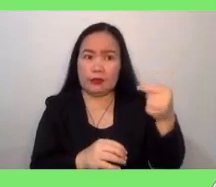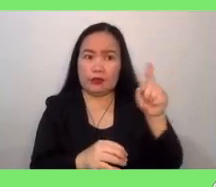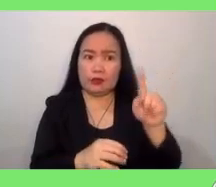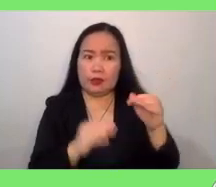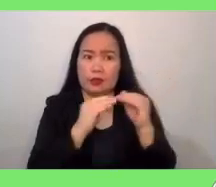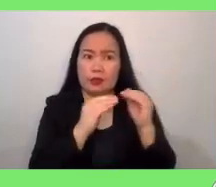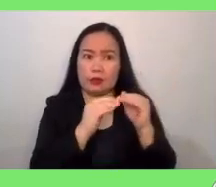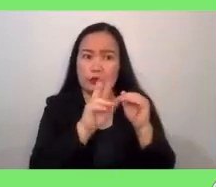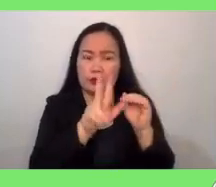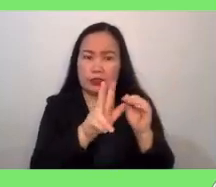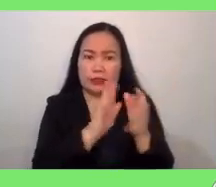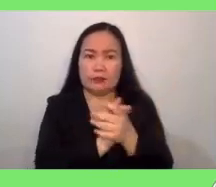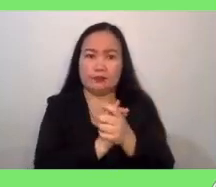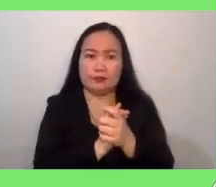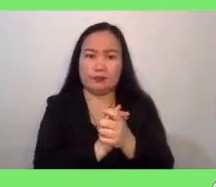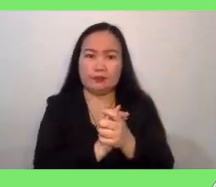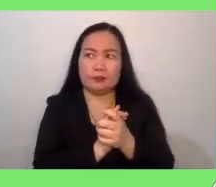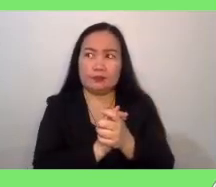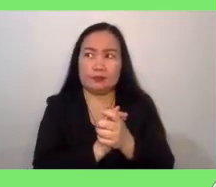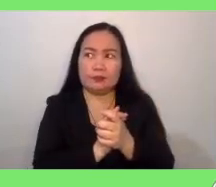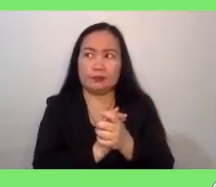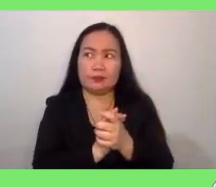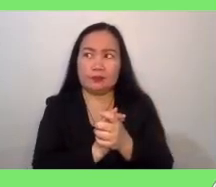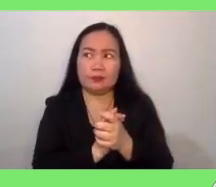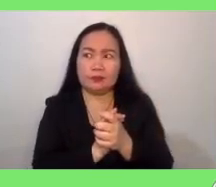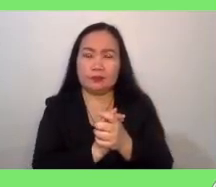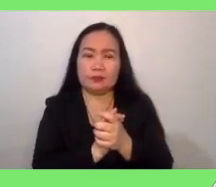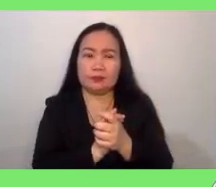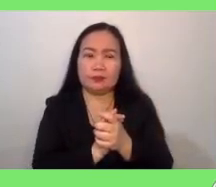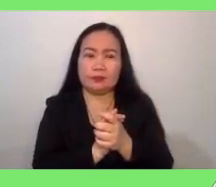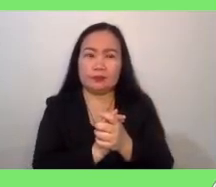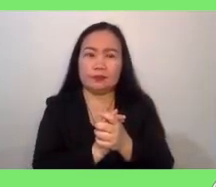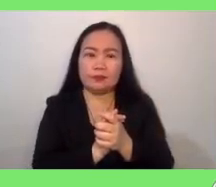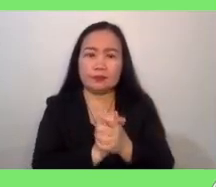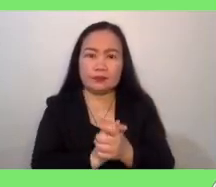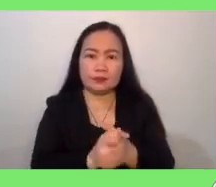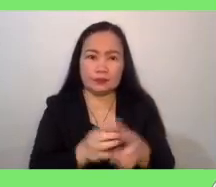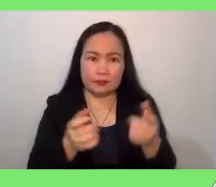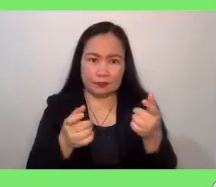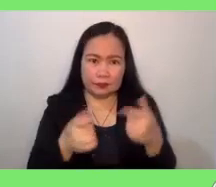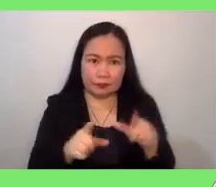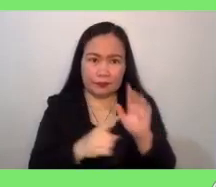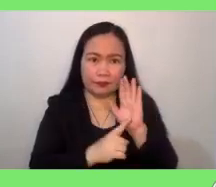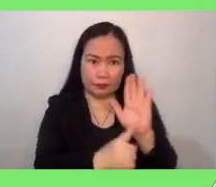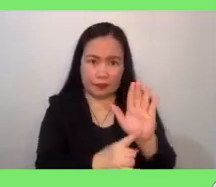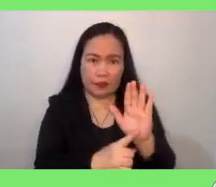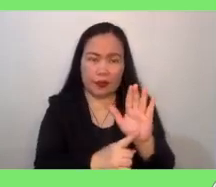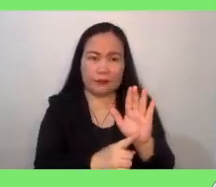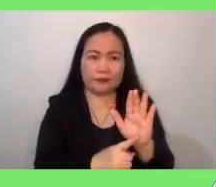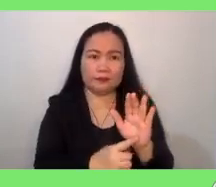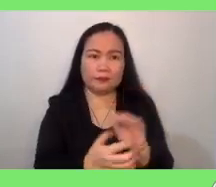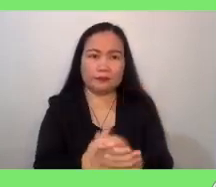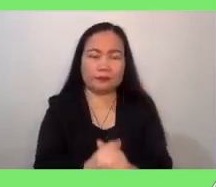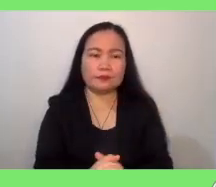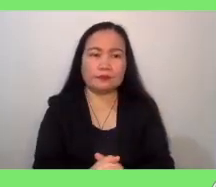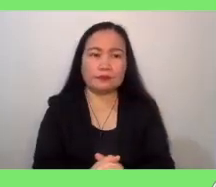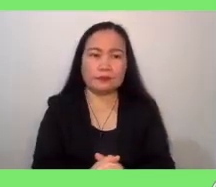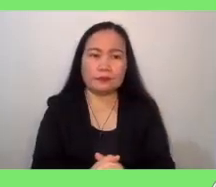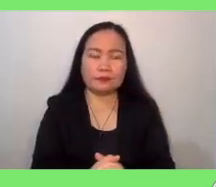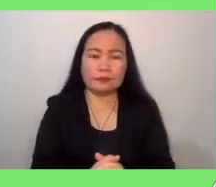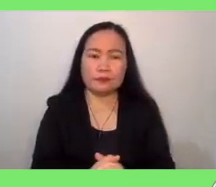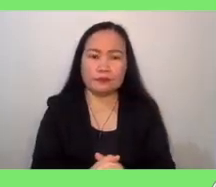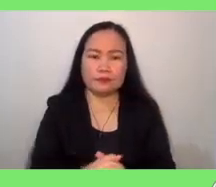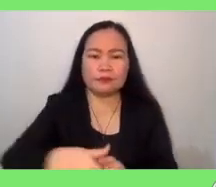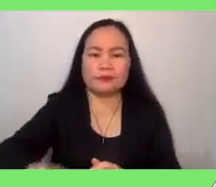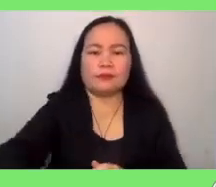an equation. Yun nga lang, hindi po siya linear. Okay? But let me show you another example